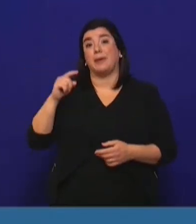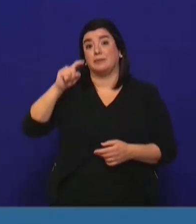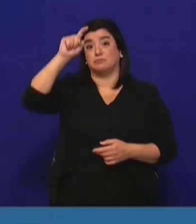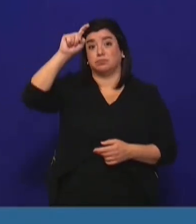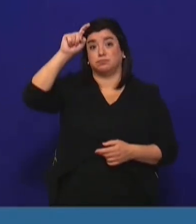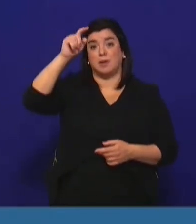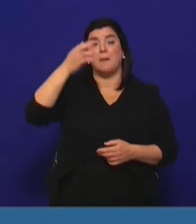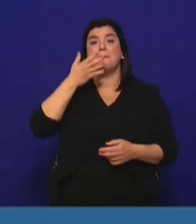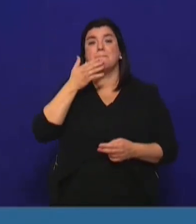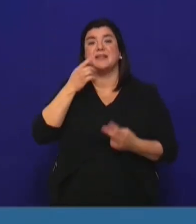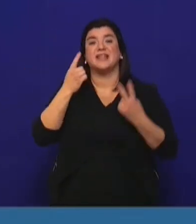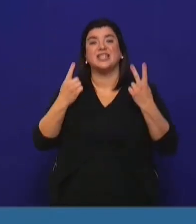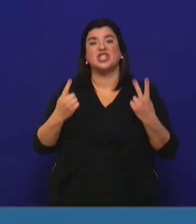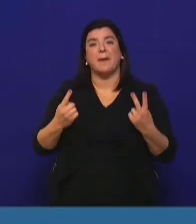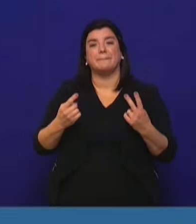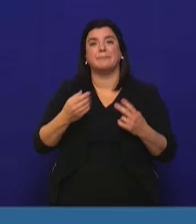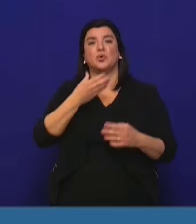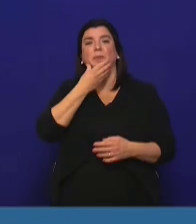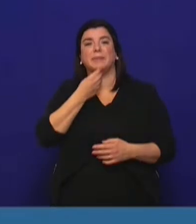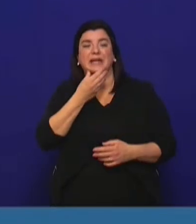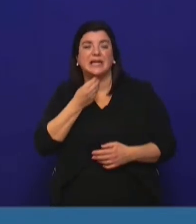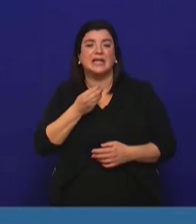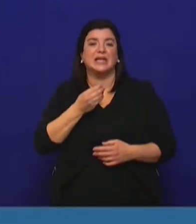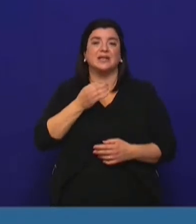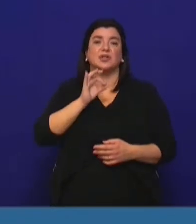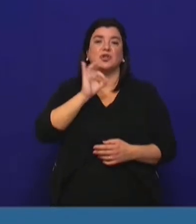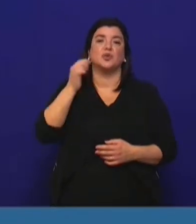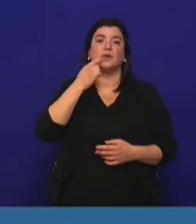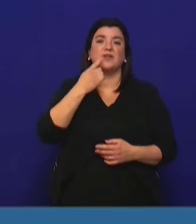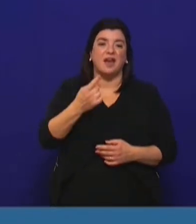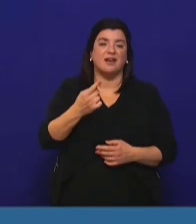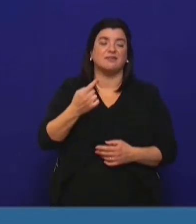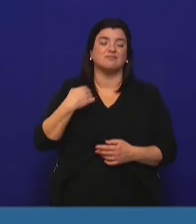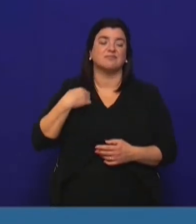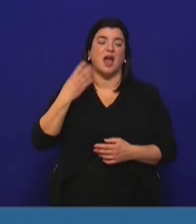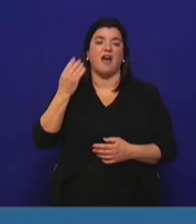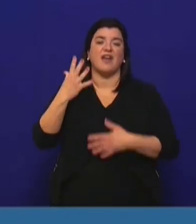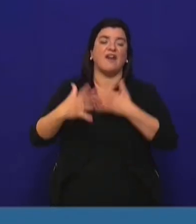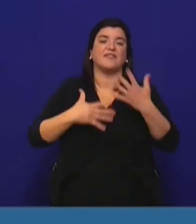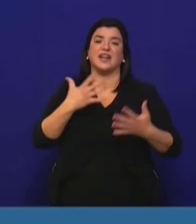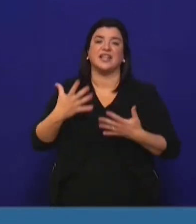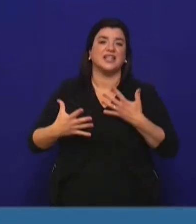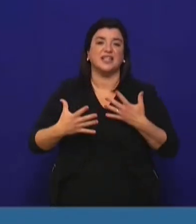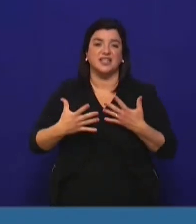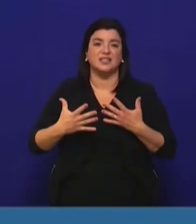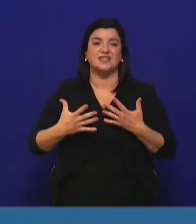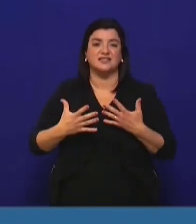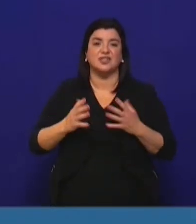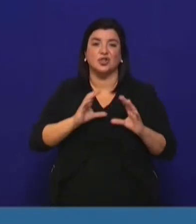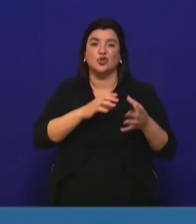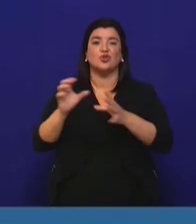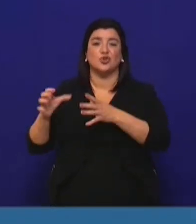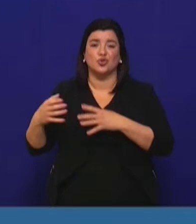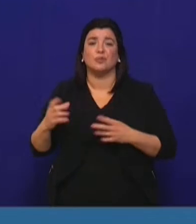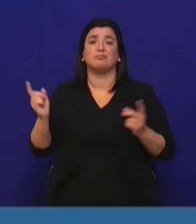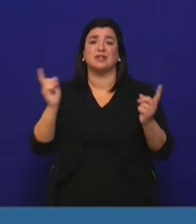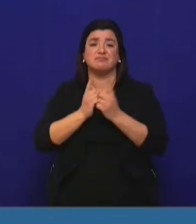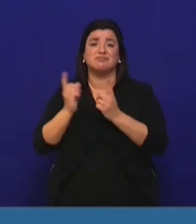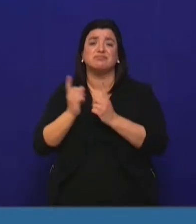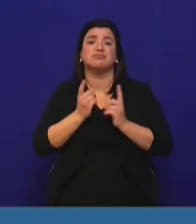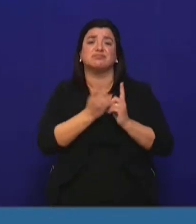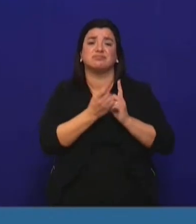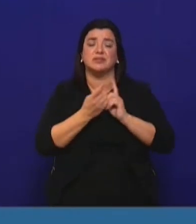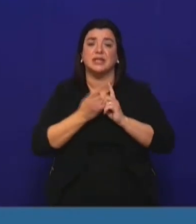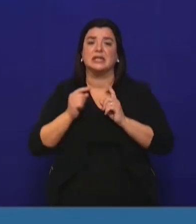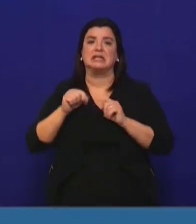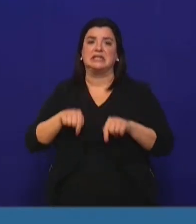u ta' New Year fejn kien hemm diversi każijiet bħalma spjegajna ta' clusters relatati ma' attivitajiet tal-festi.